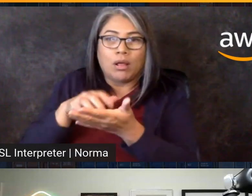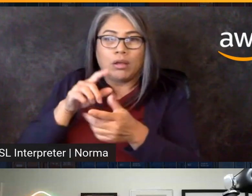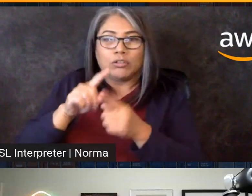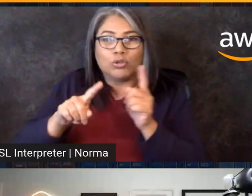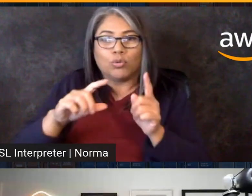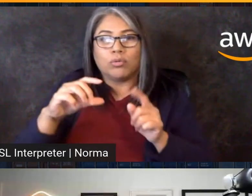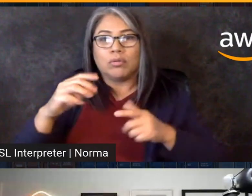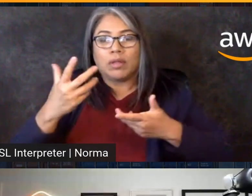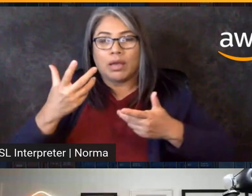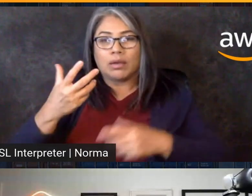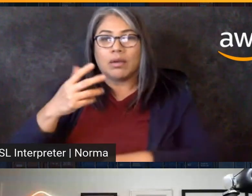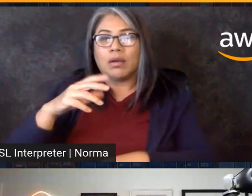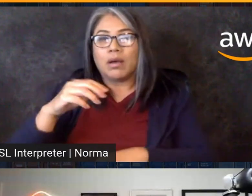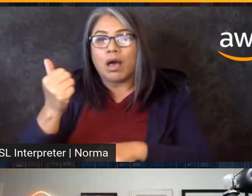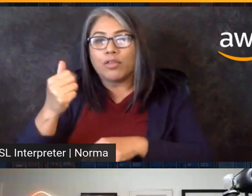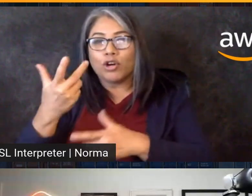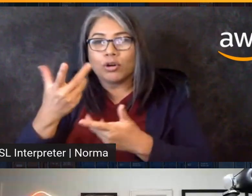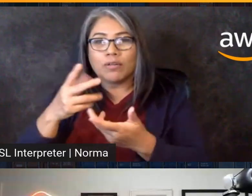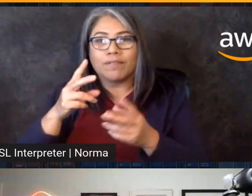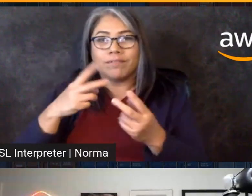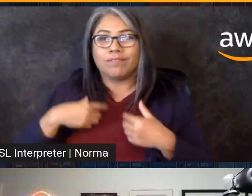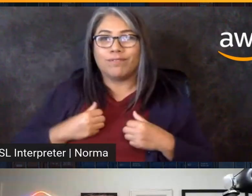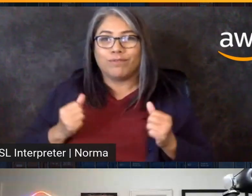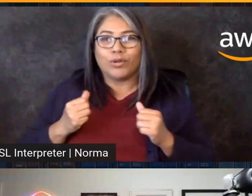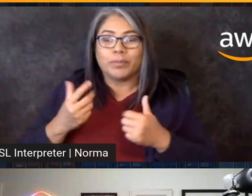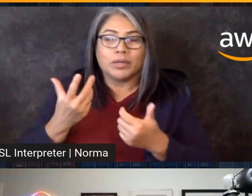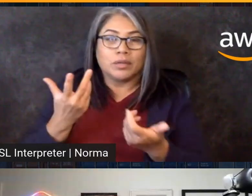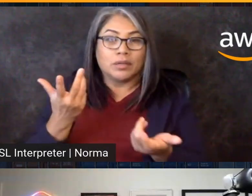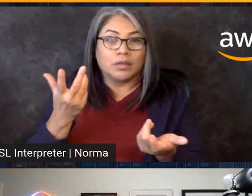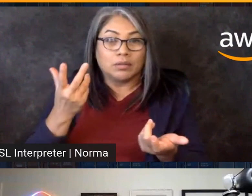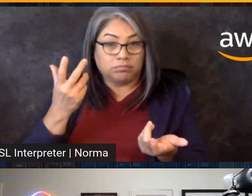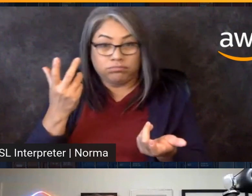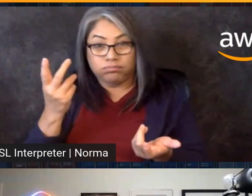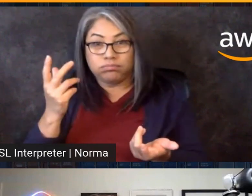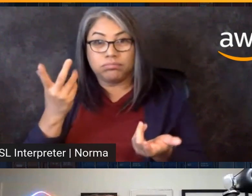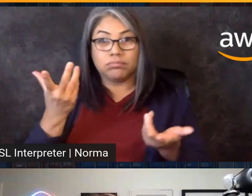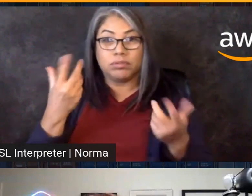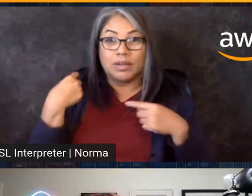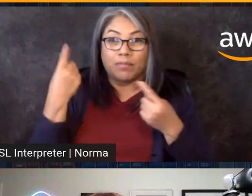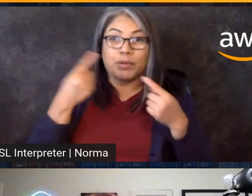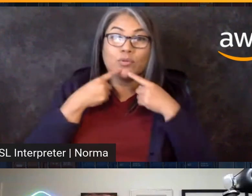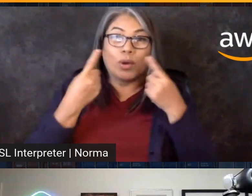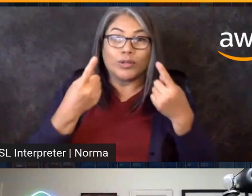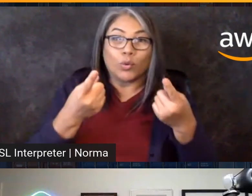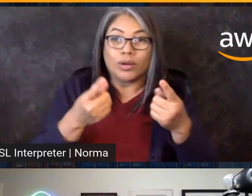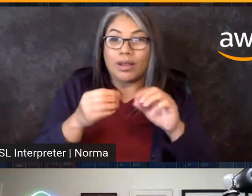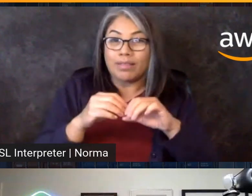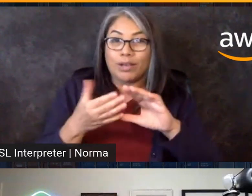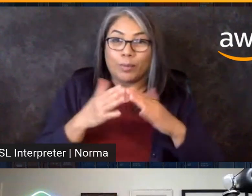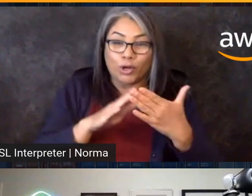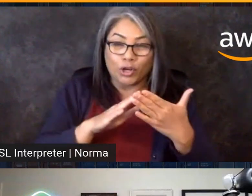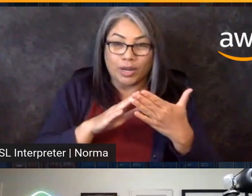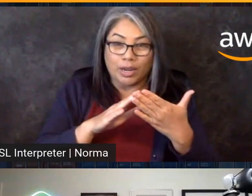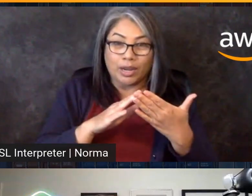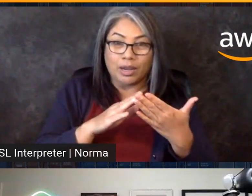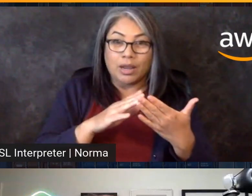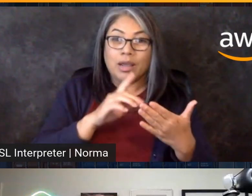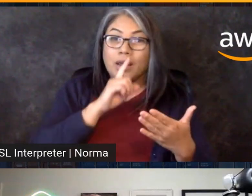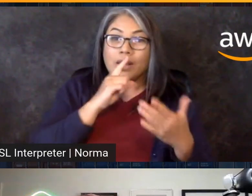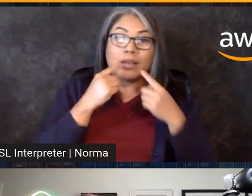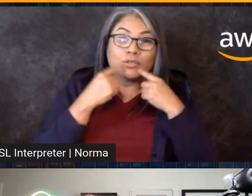that have been well known in kind of the community for, it is well known that things like,